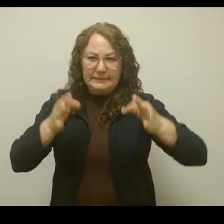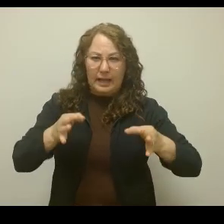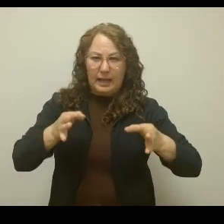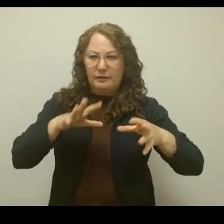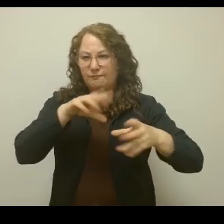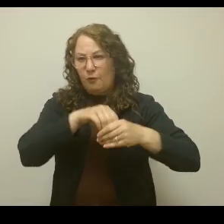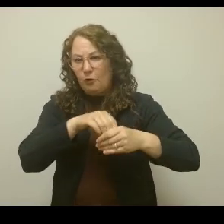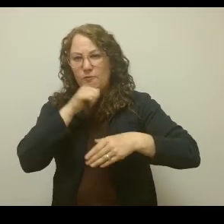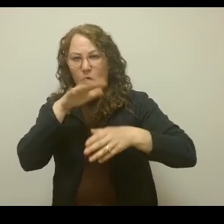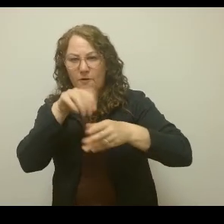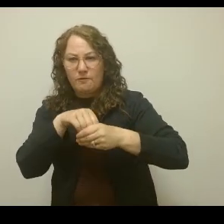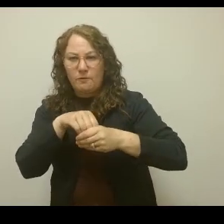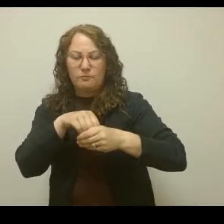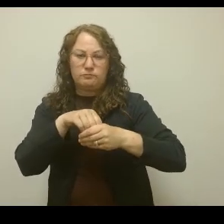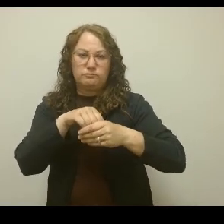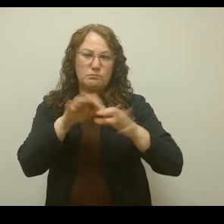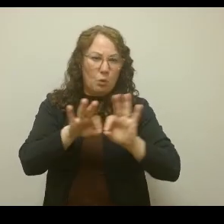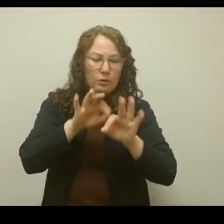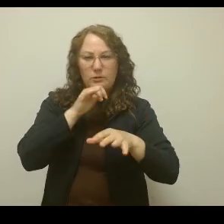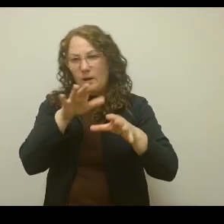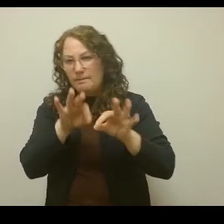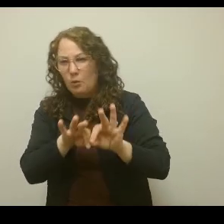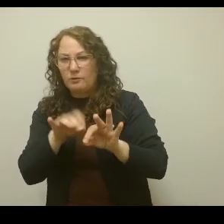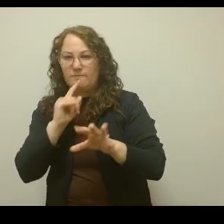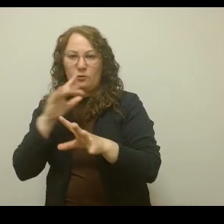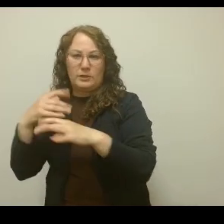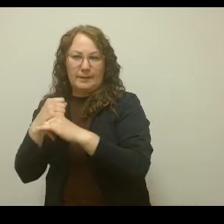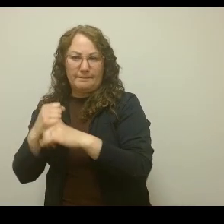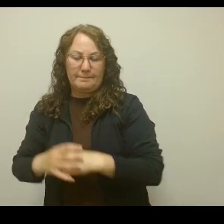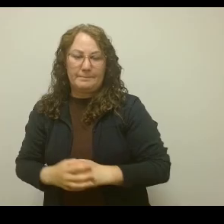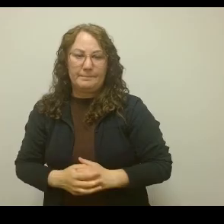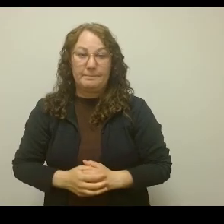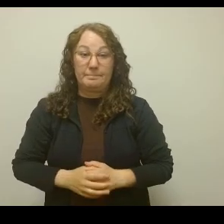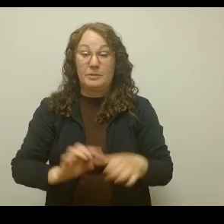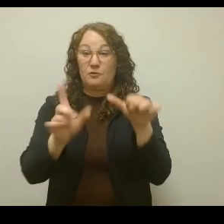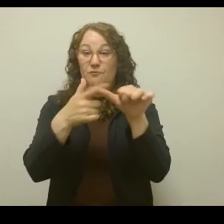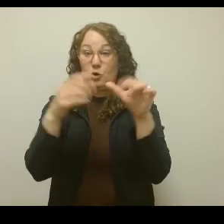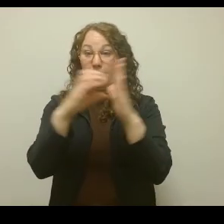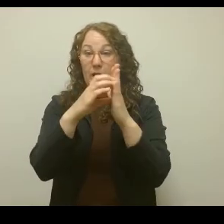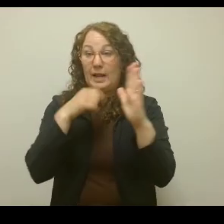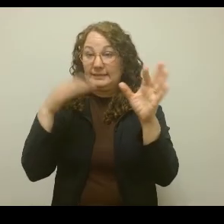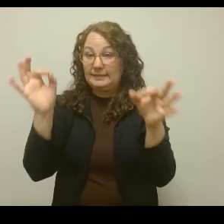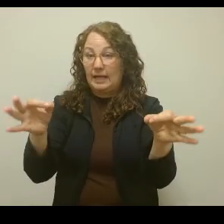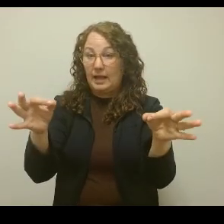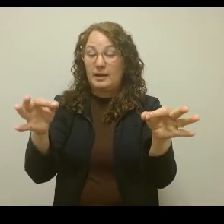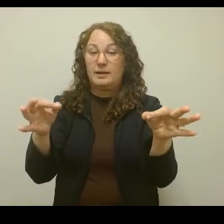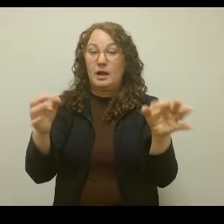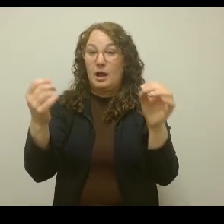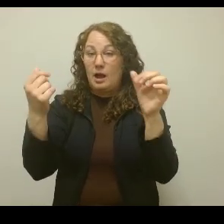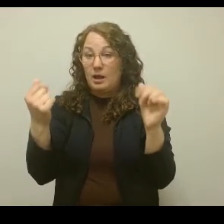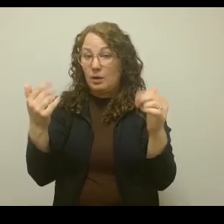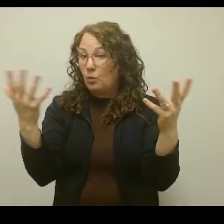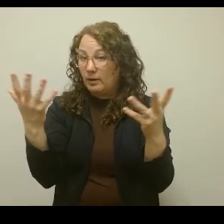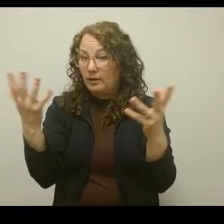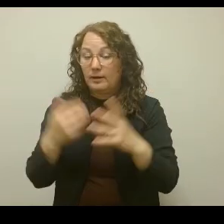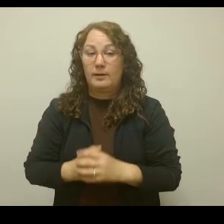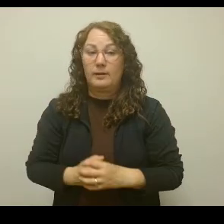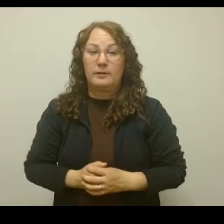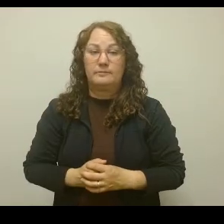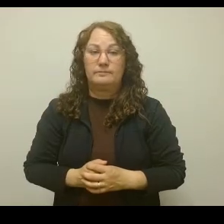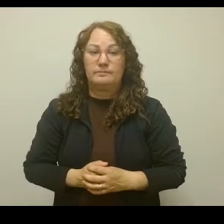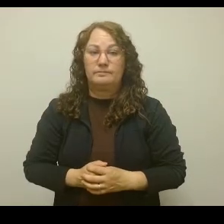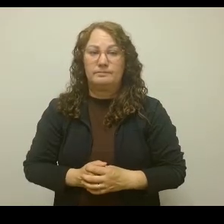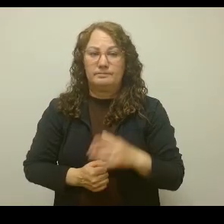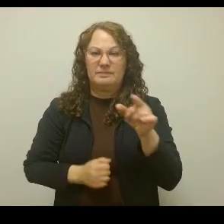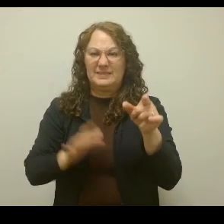is essential and what is not essential. So in the first paragraph, I've decided to cross out the